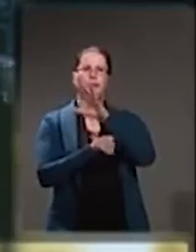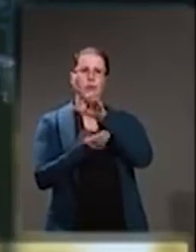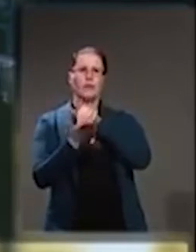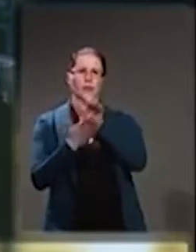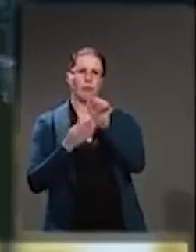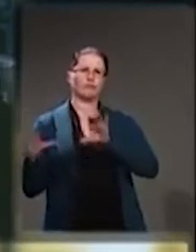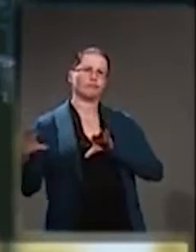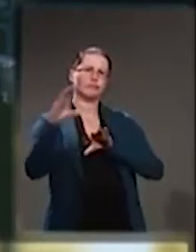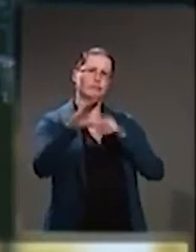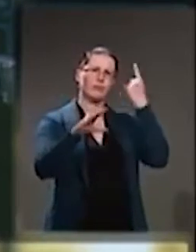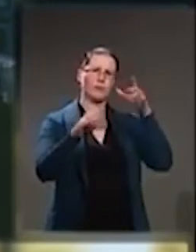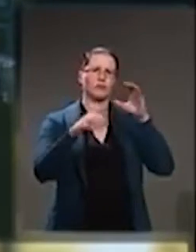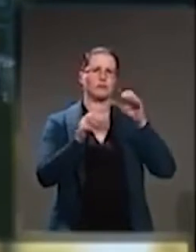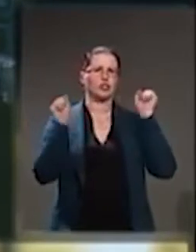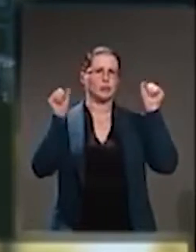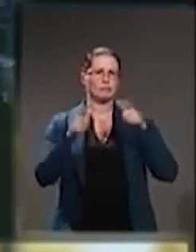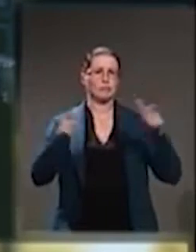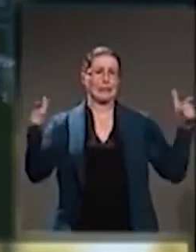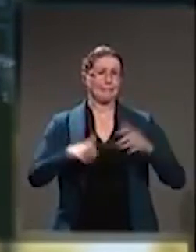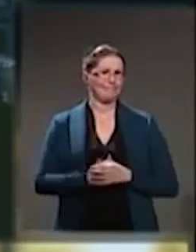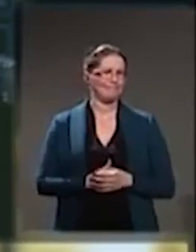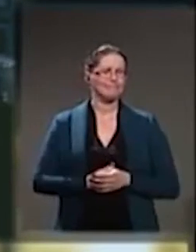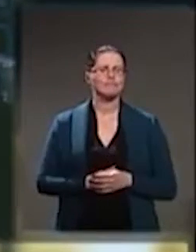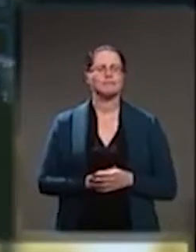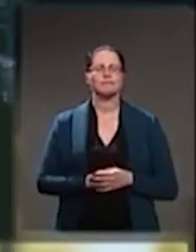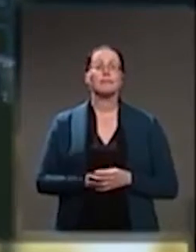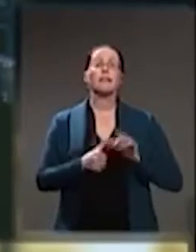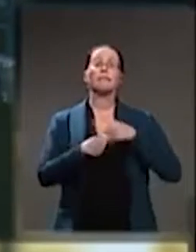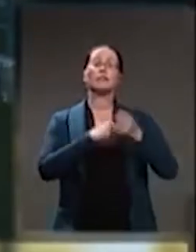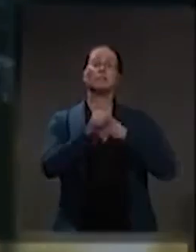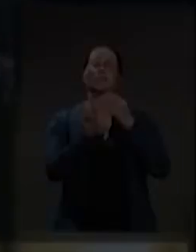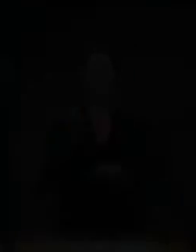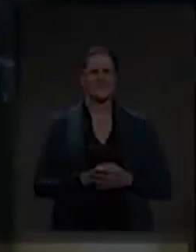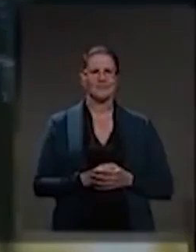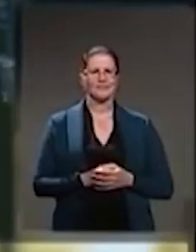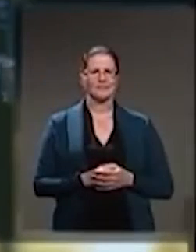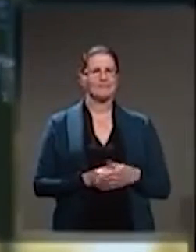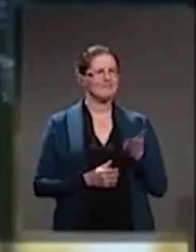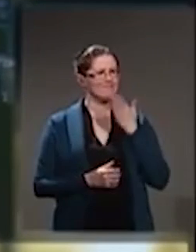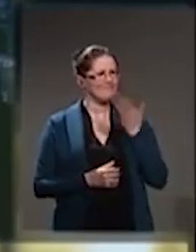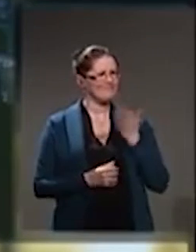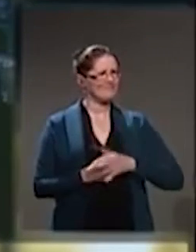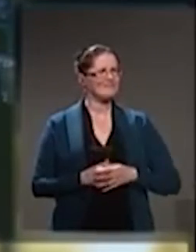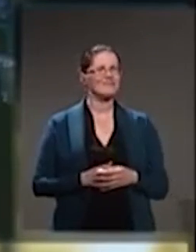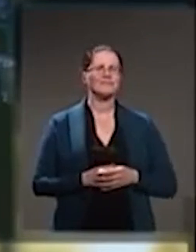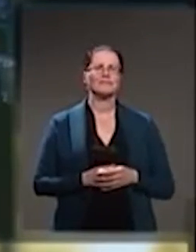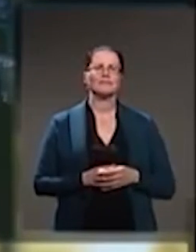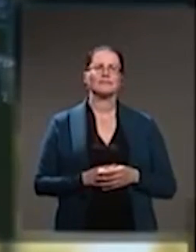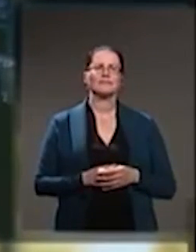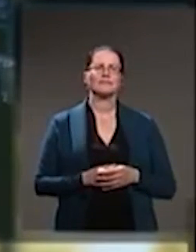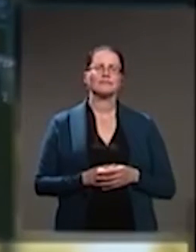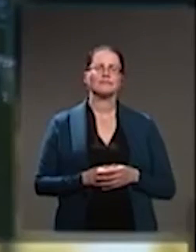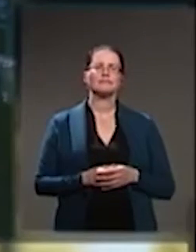gym. Now our friends in first year have the events that you need to check out. Thanks, Alistair. West